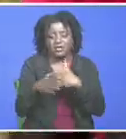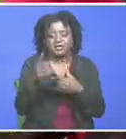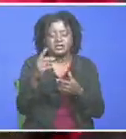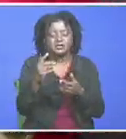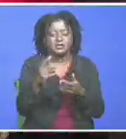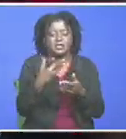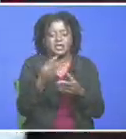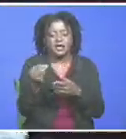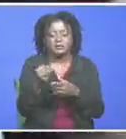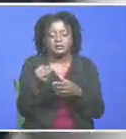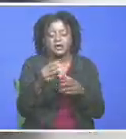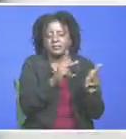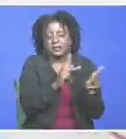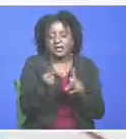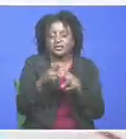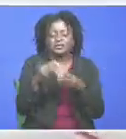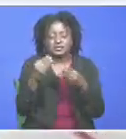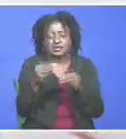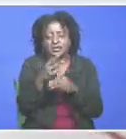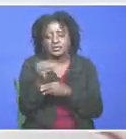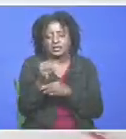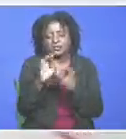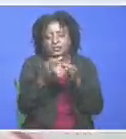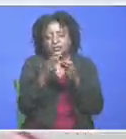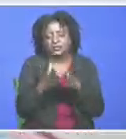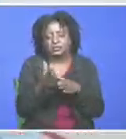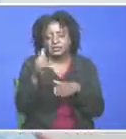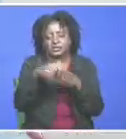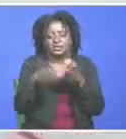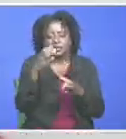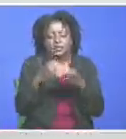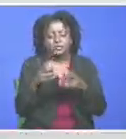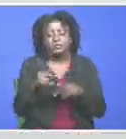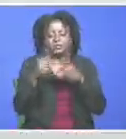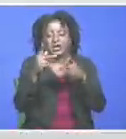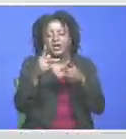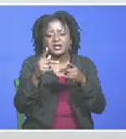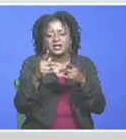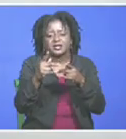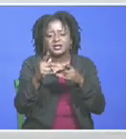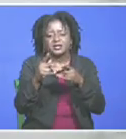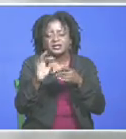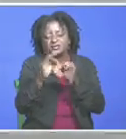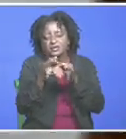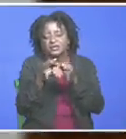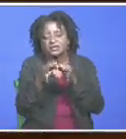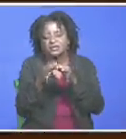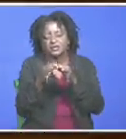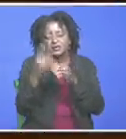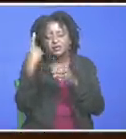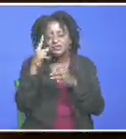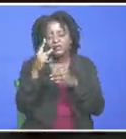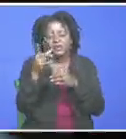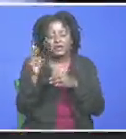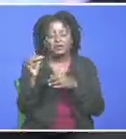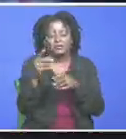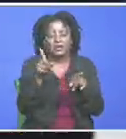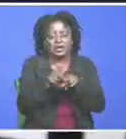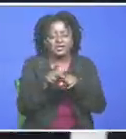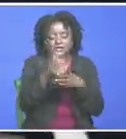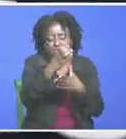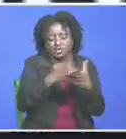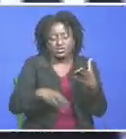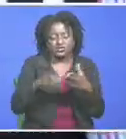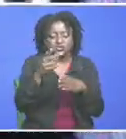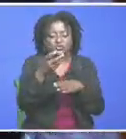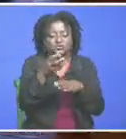to import dangerous drugs. An interpreter was in court providing translation for Pranawori as his charges were read. He pleaded